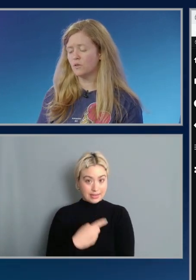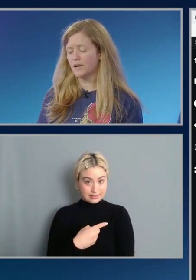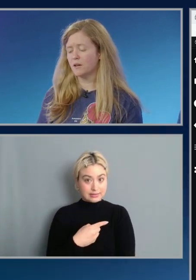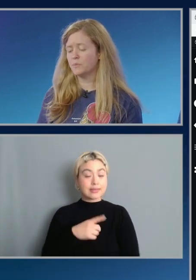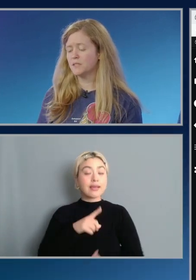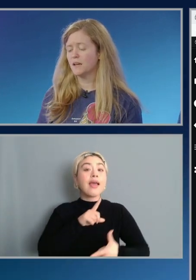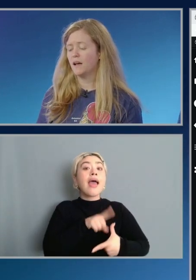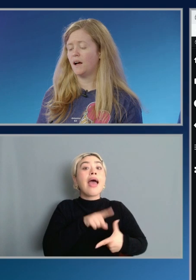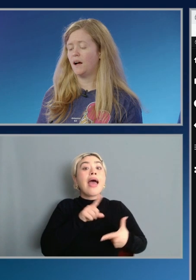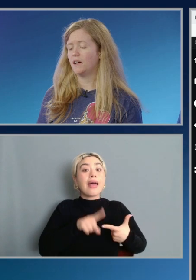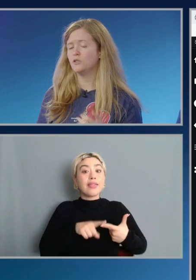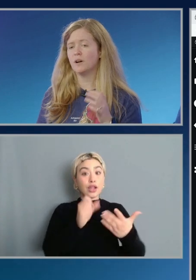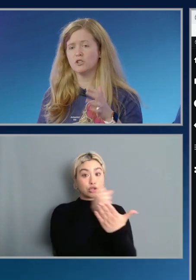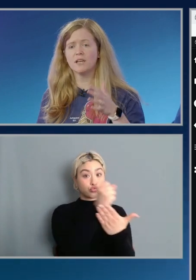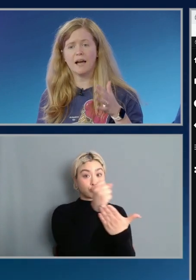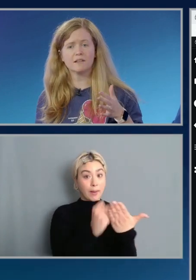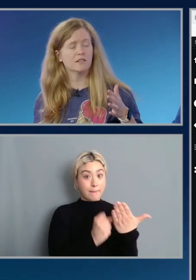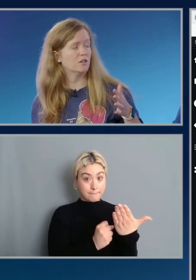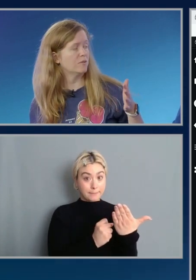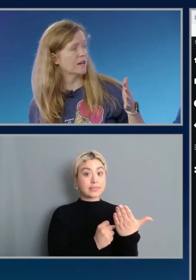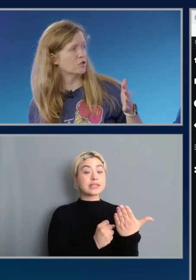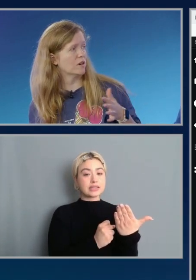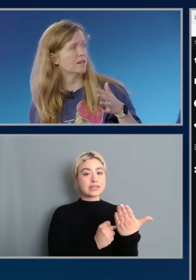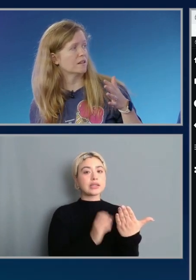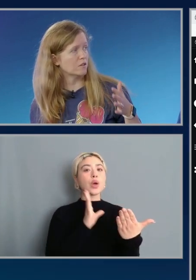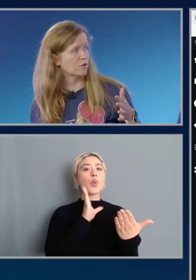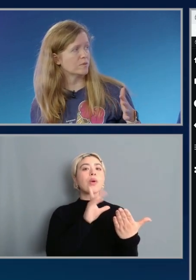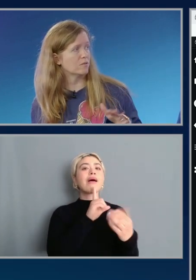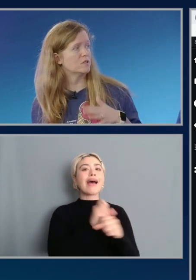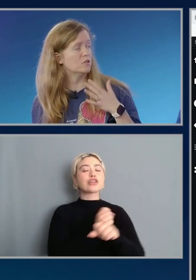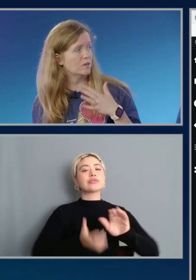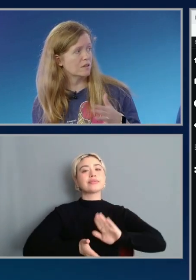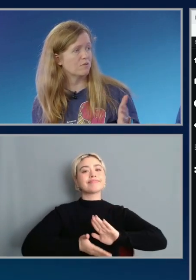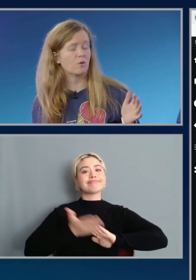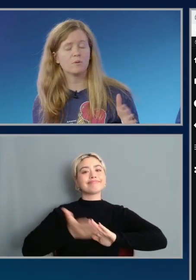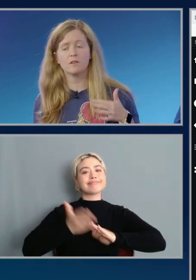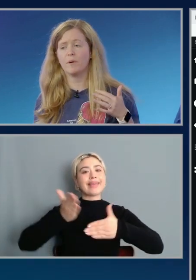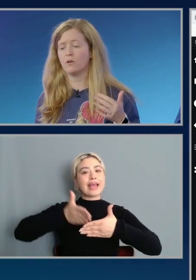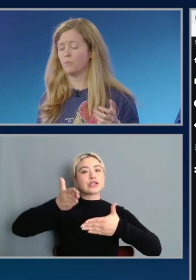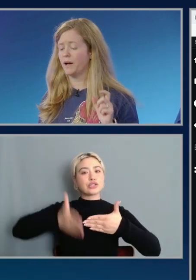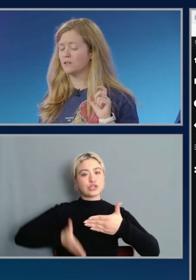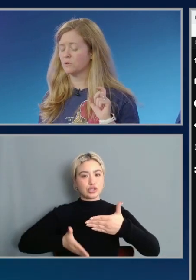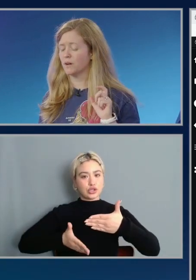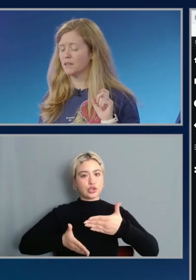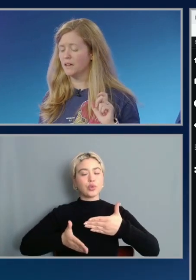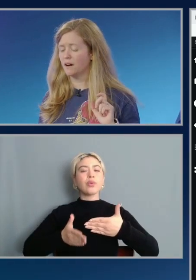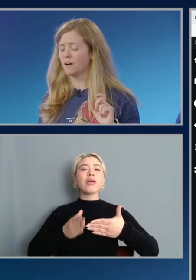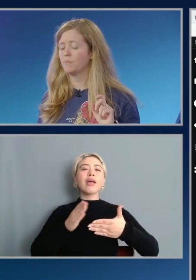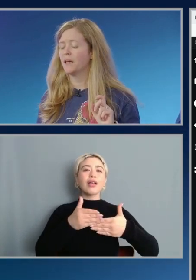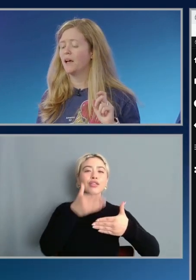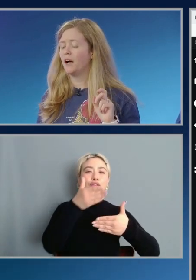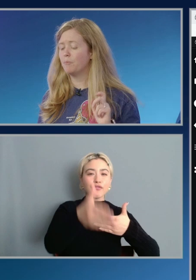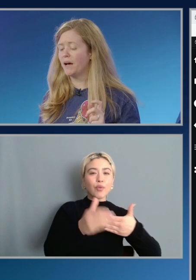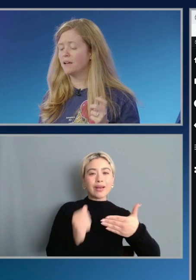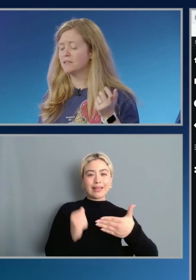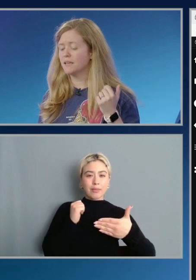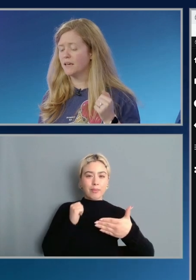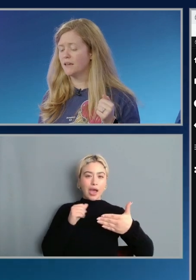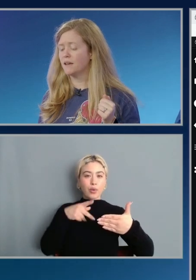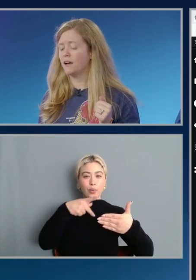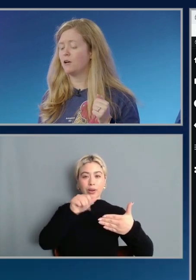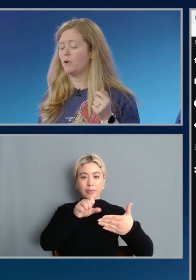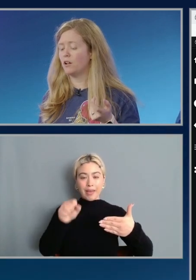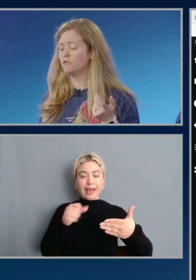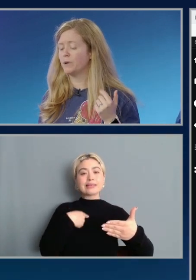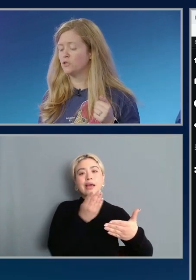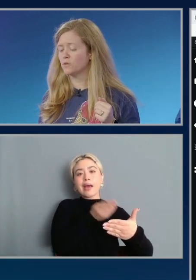this script to actually execute that training loop. So it's doing the forward and the backward pass right there. I'm passing